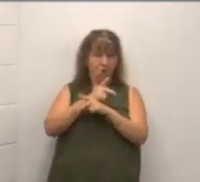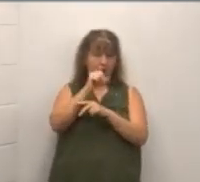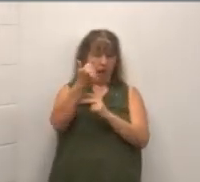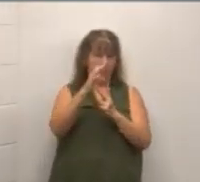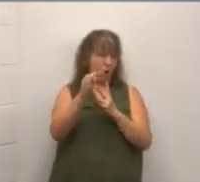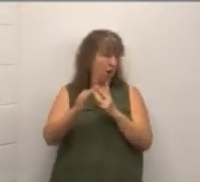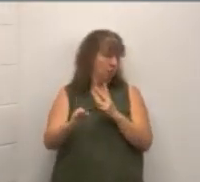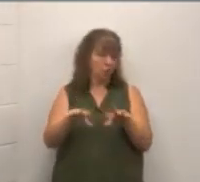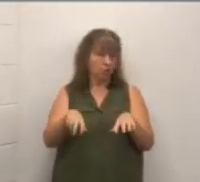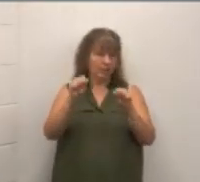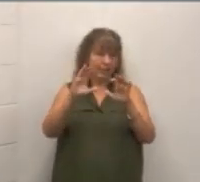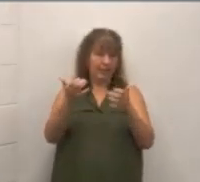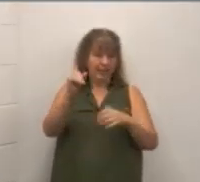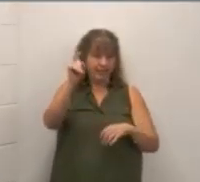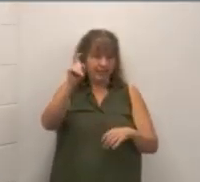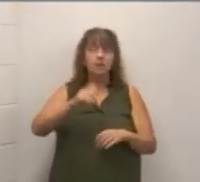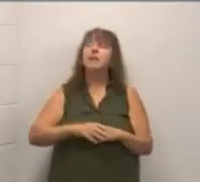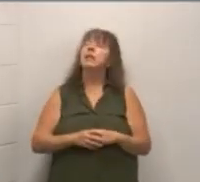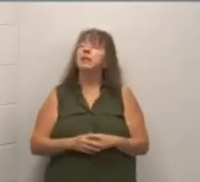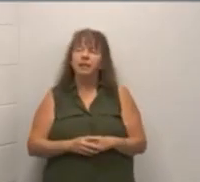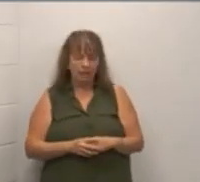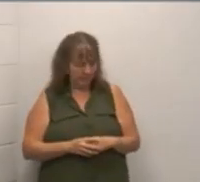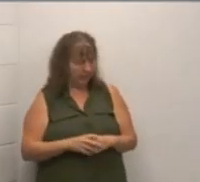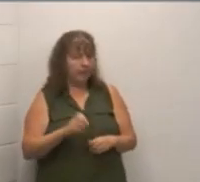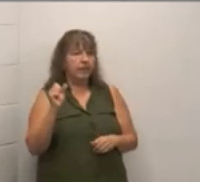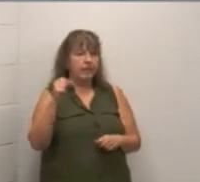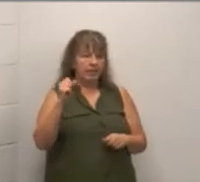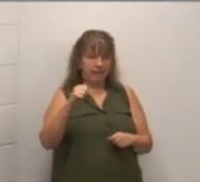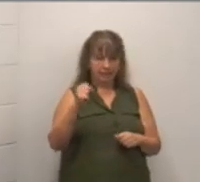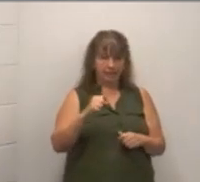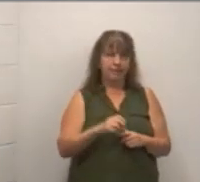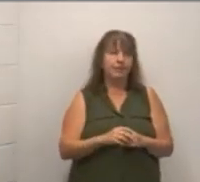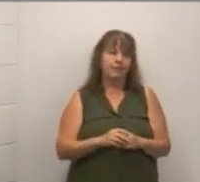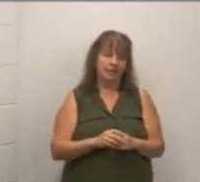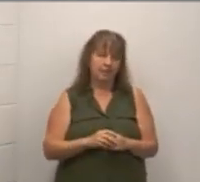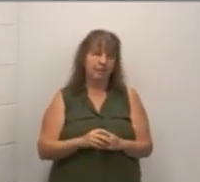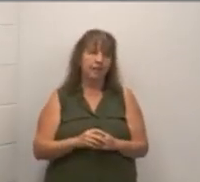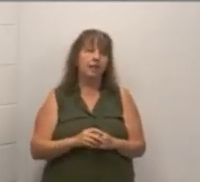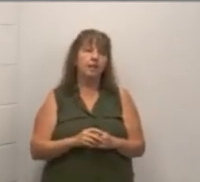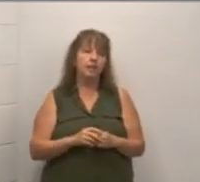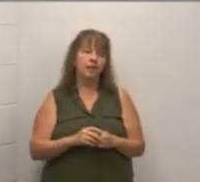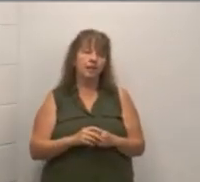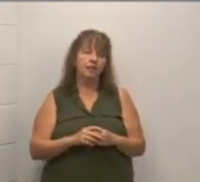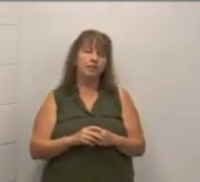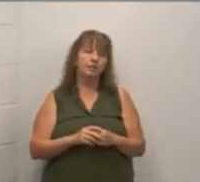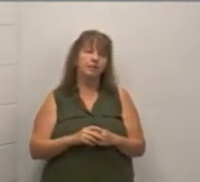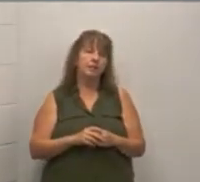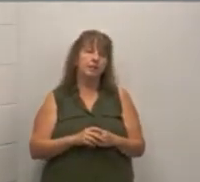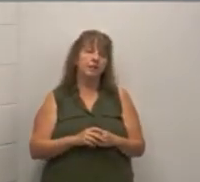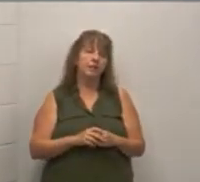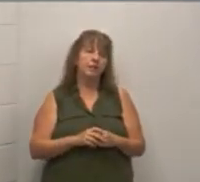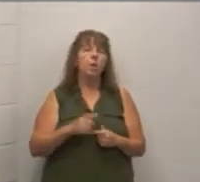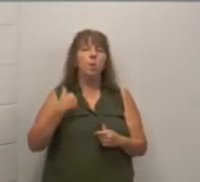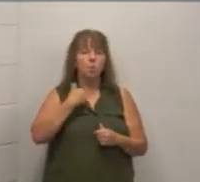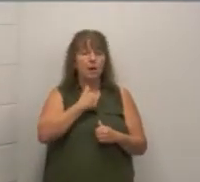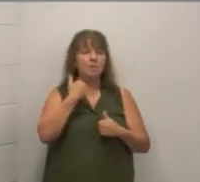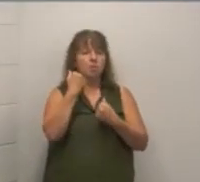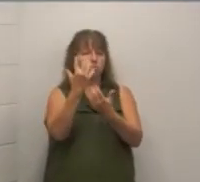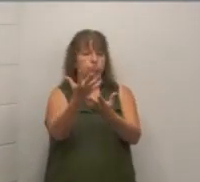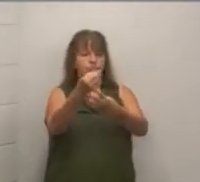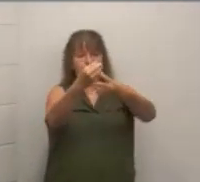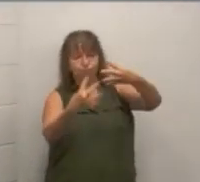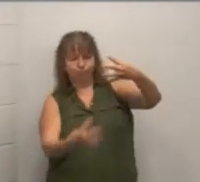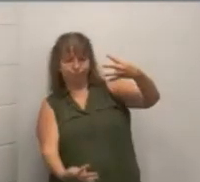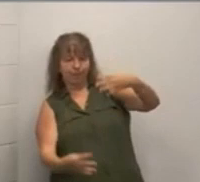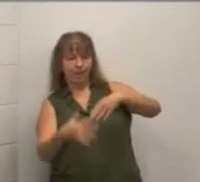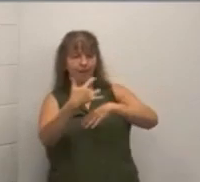options? Yes. So we will provide what is available to students